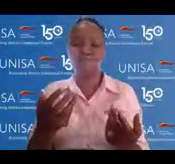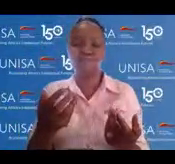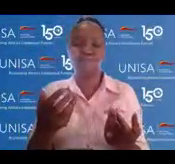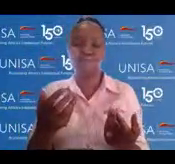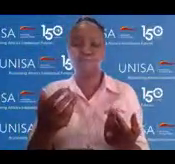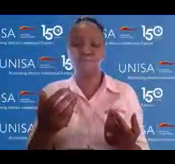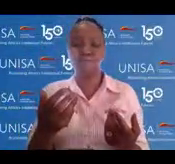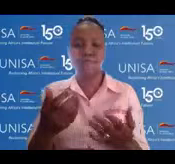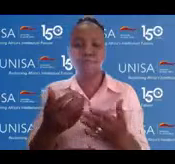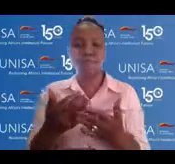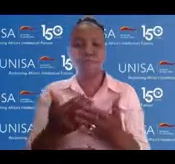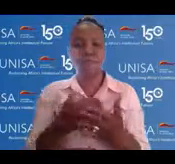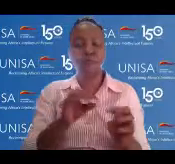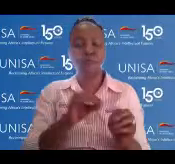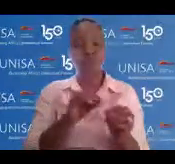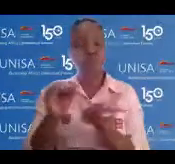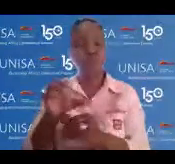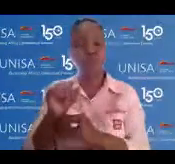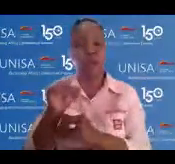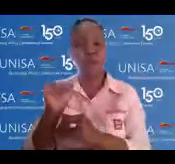we're going to look at the